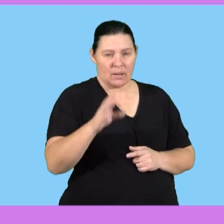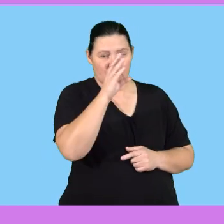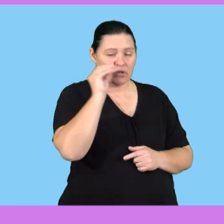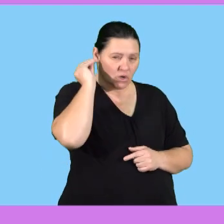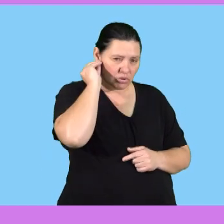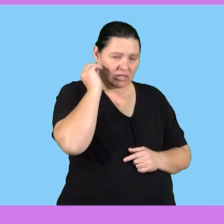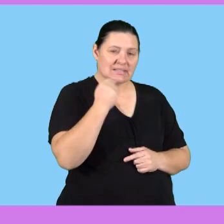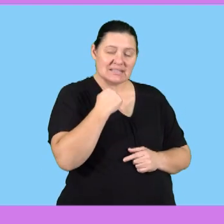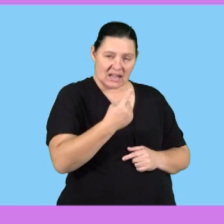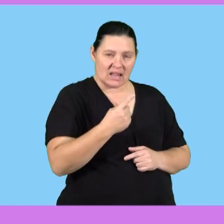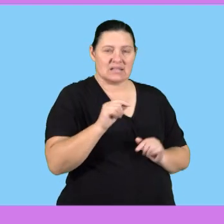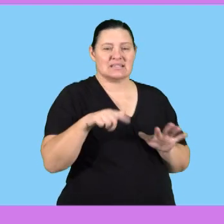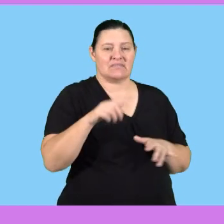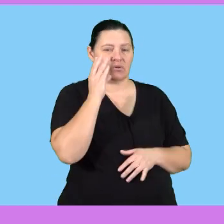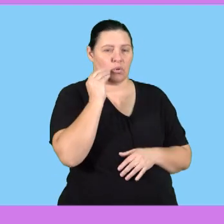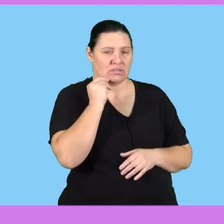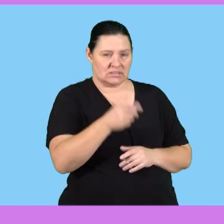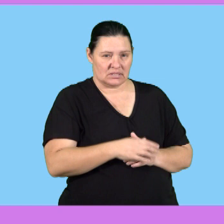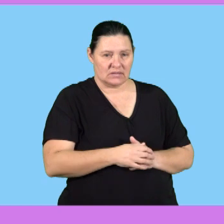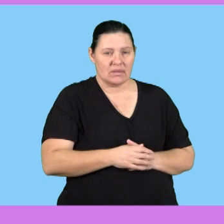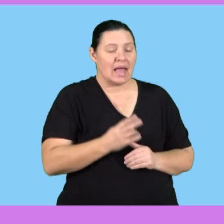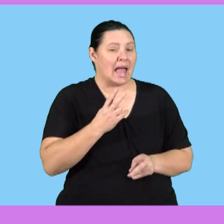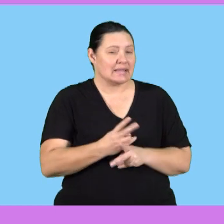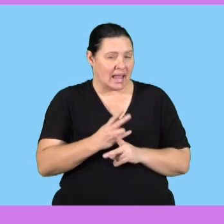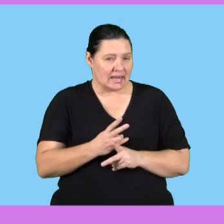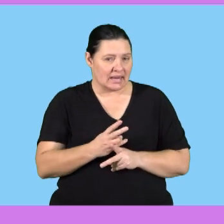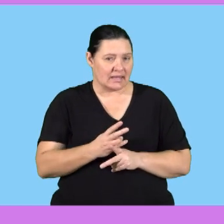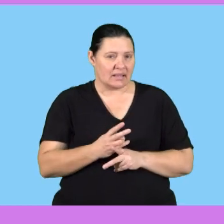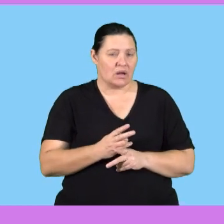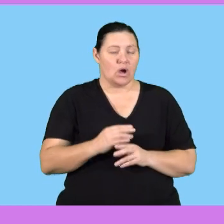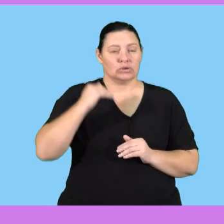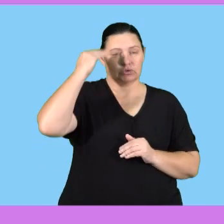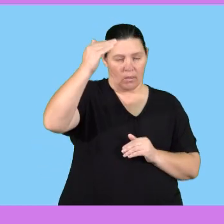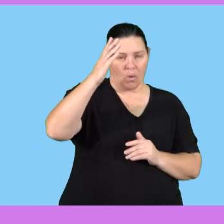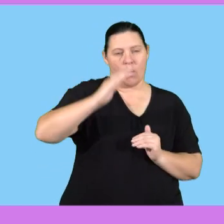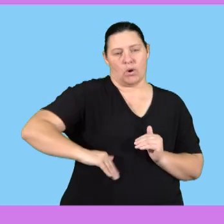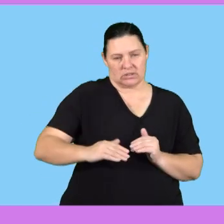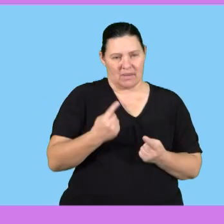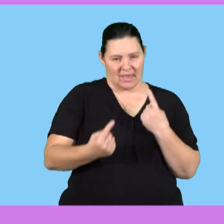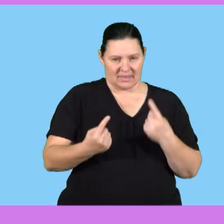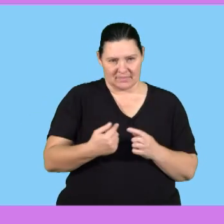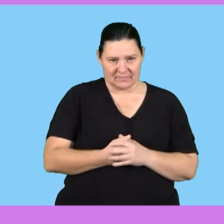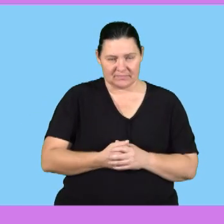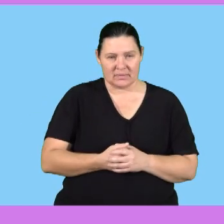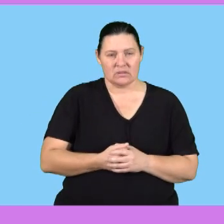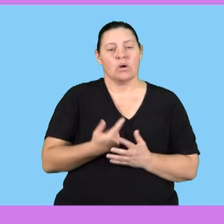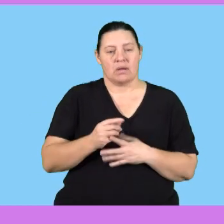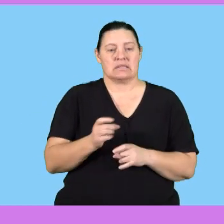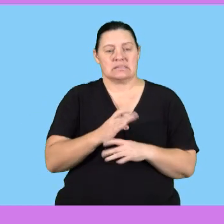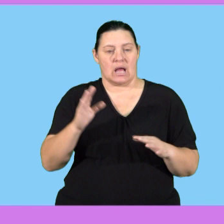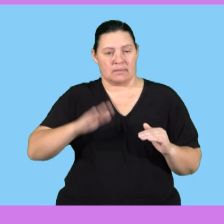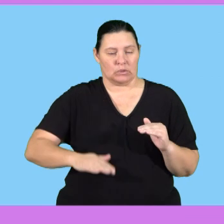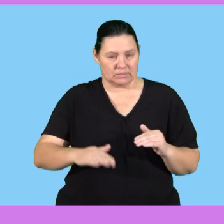percentile. But note, it's still 17 years. Again, you can either work on top or you can work at the bottom.